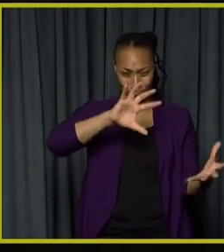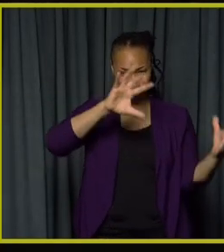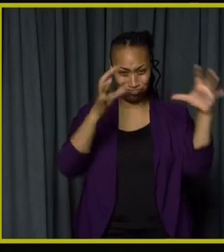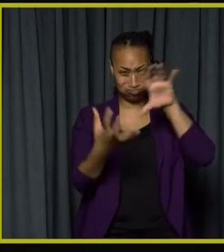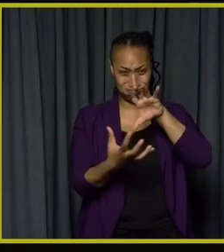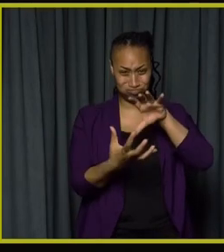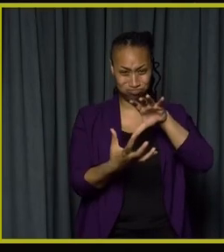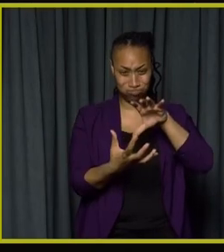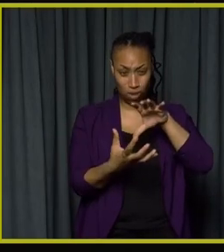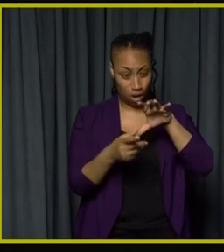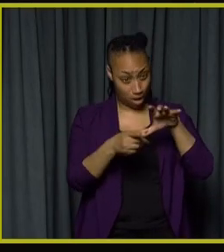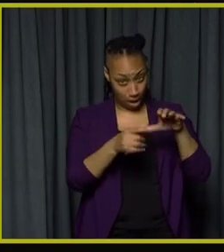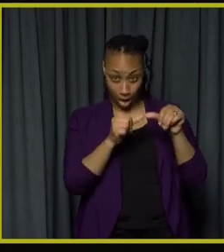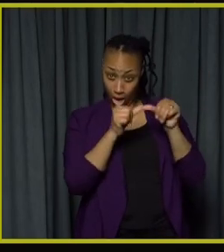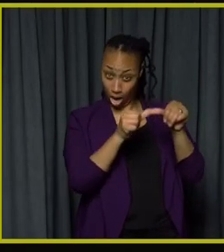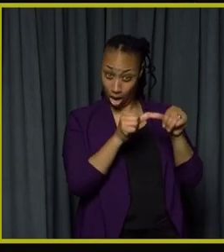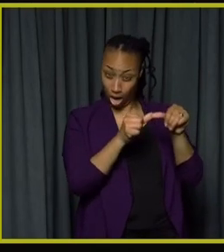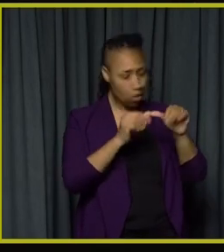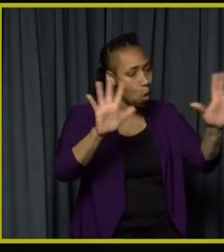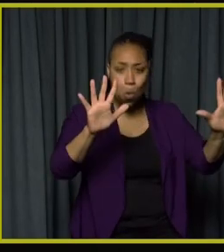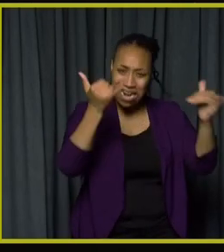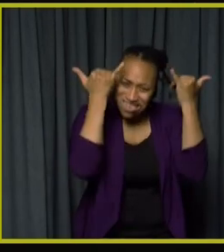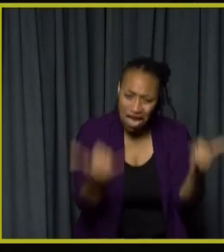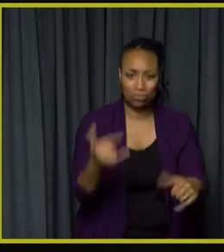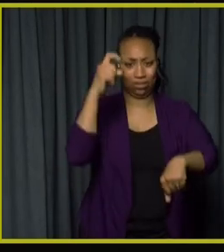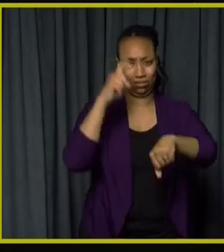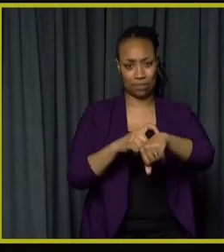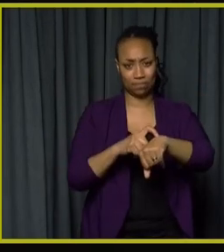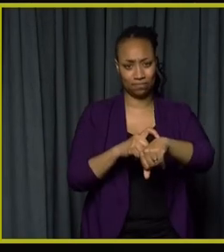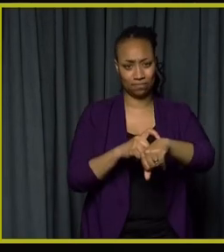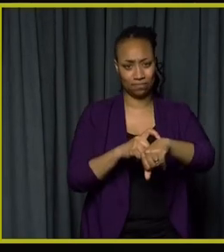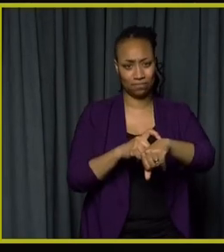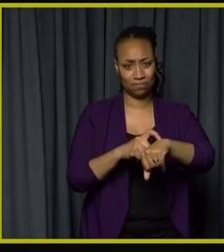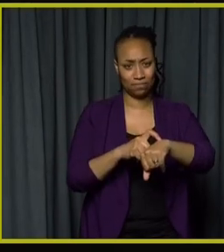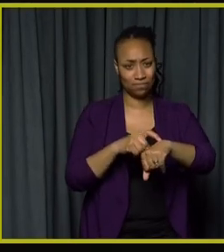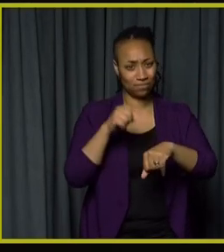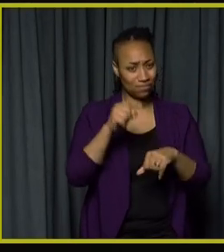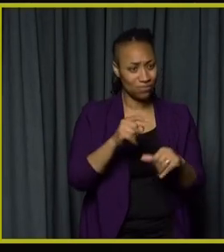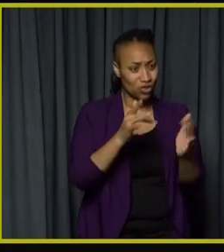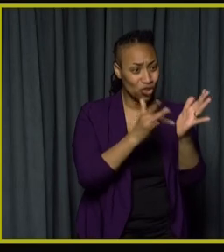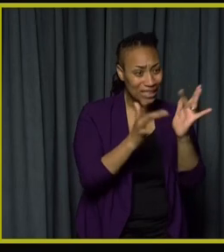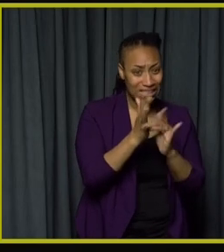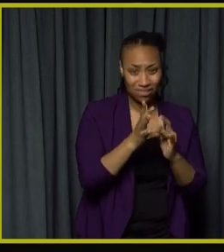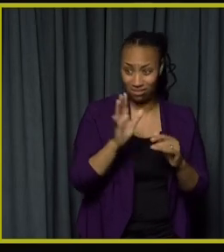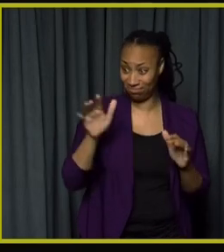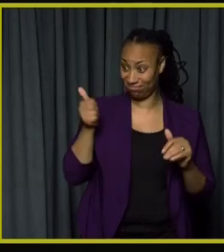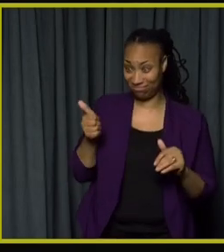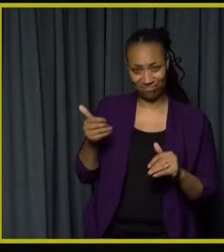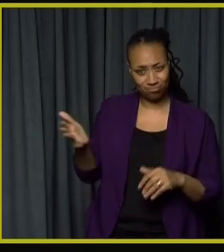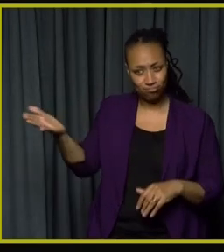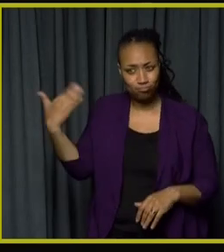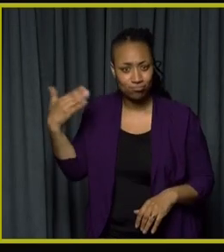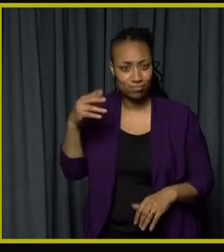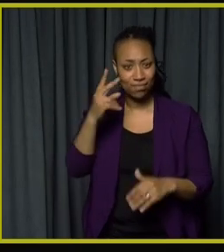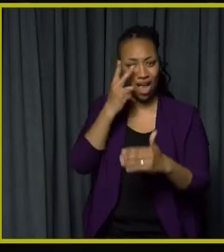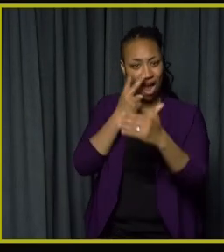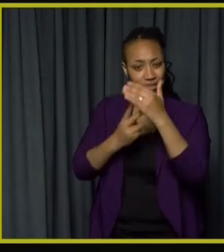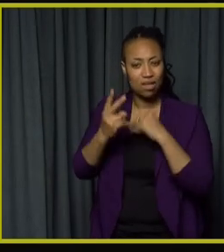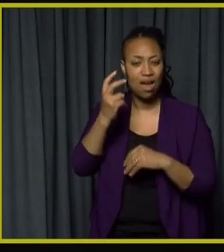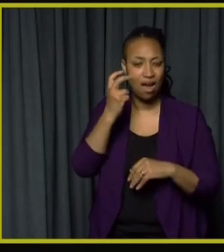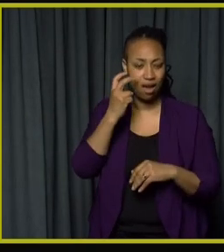is a text where Jesus takes up the ancient prophet Isaiah and declares, "The Spirit of the Lord is upon me to preach good news to the